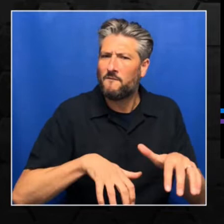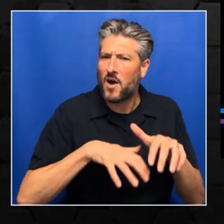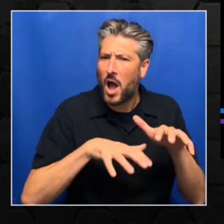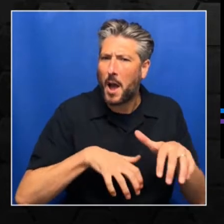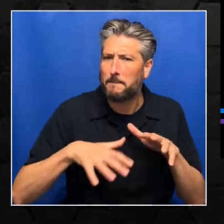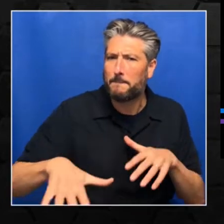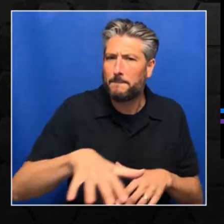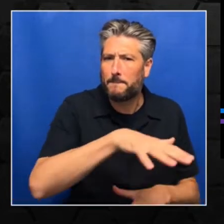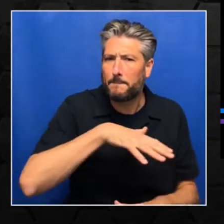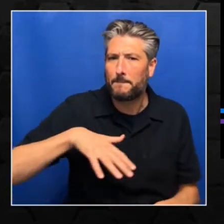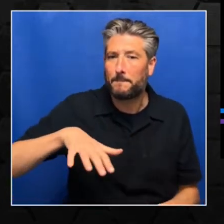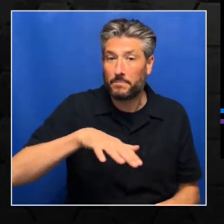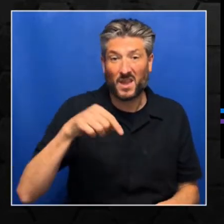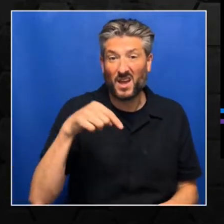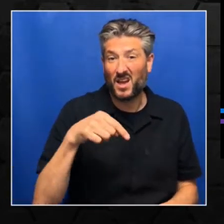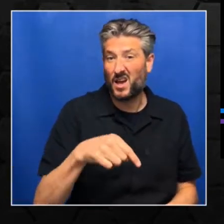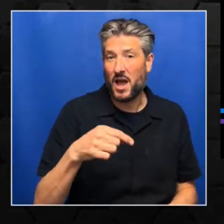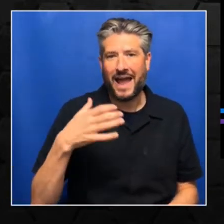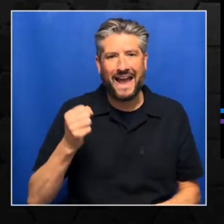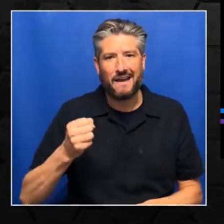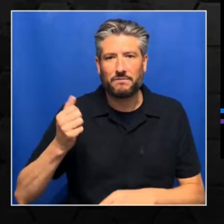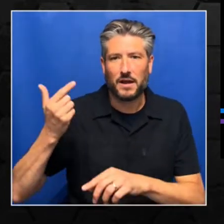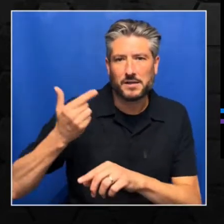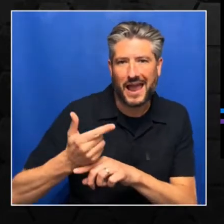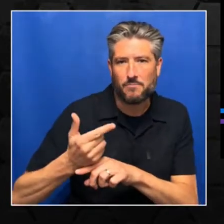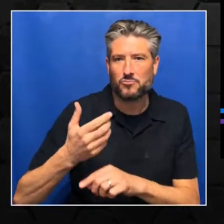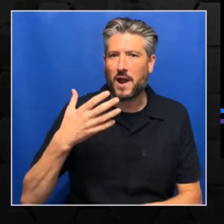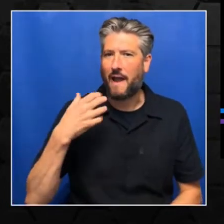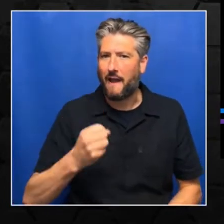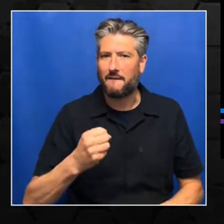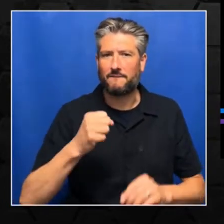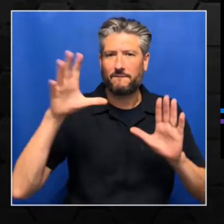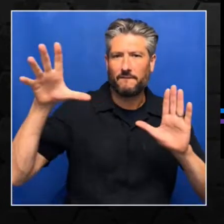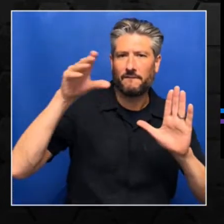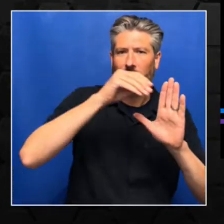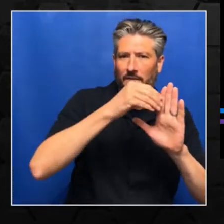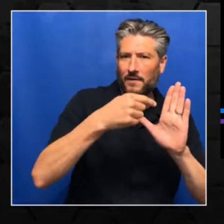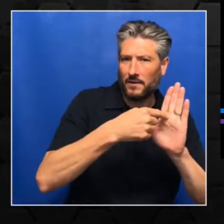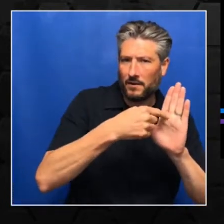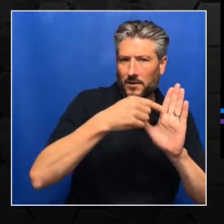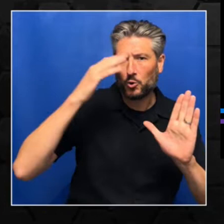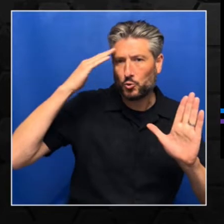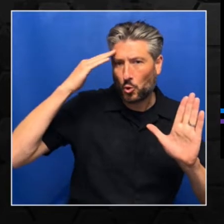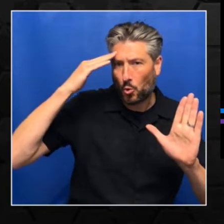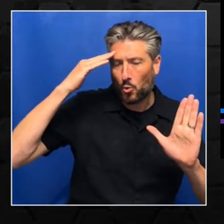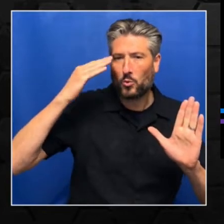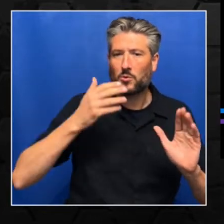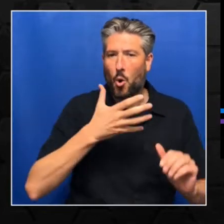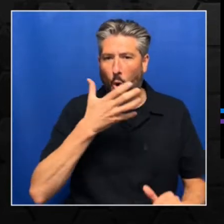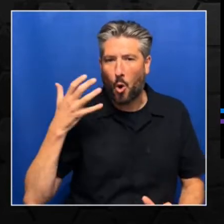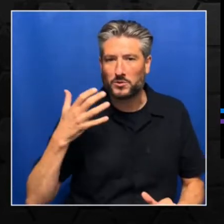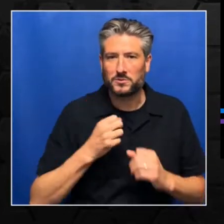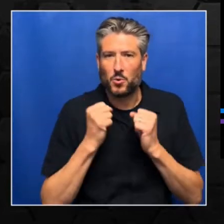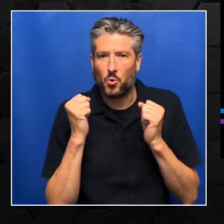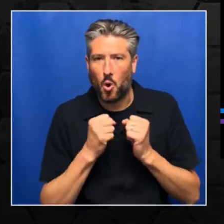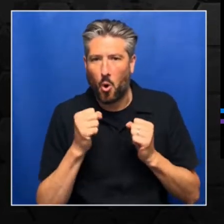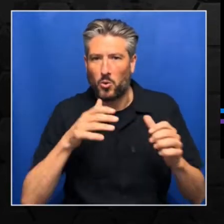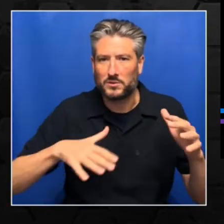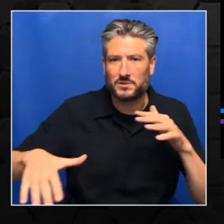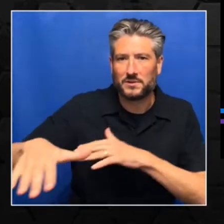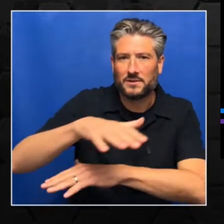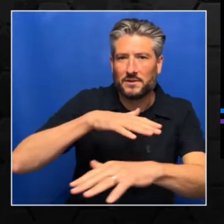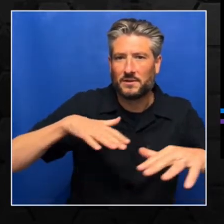track of the temperature, they keep track of everything related to the outside, and that's all the meantime generating data